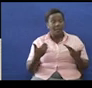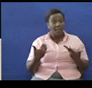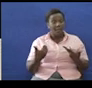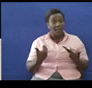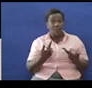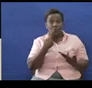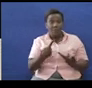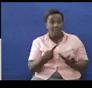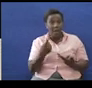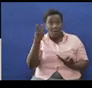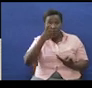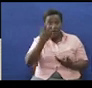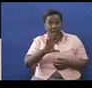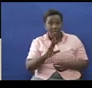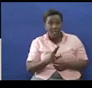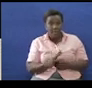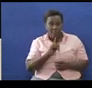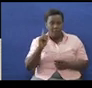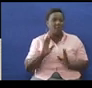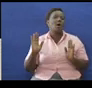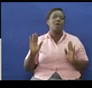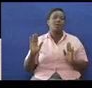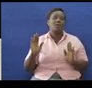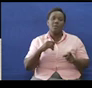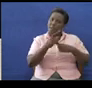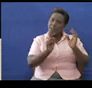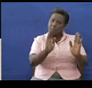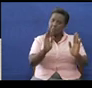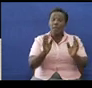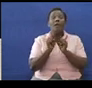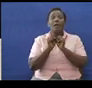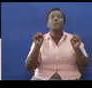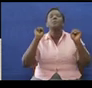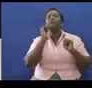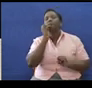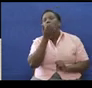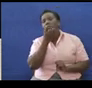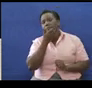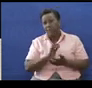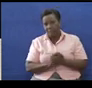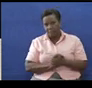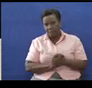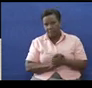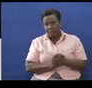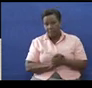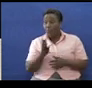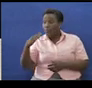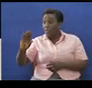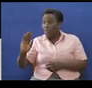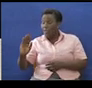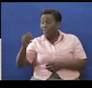it doesn't mean that you are not supposed to fetch water. If you go to rural areas and you find that people